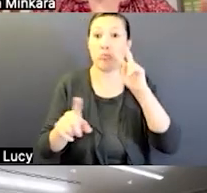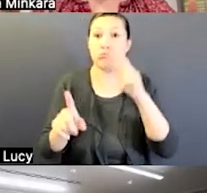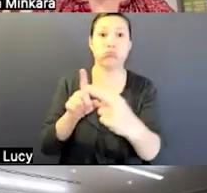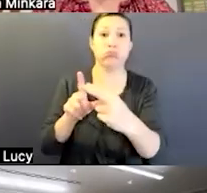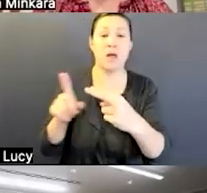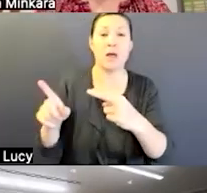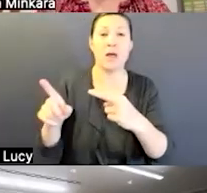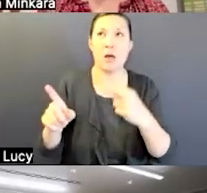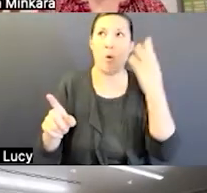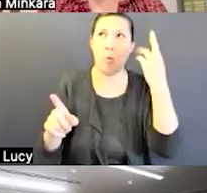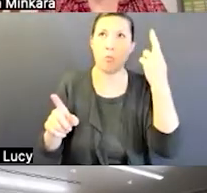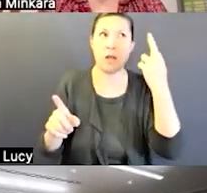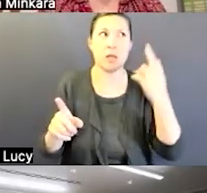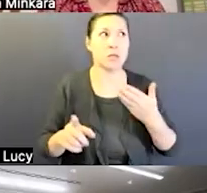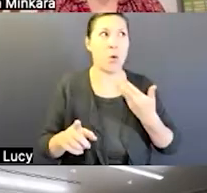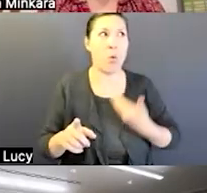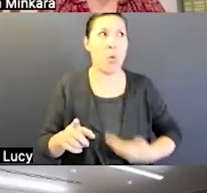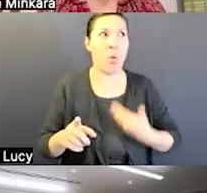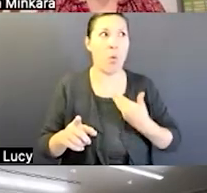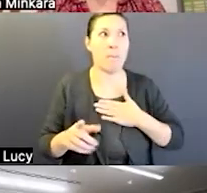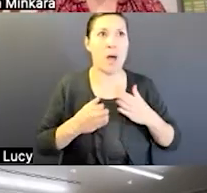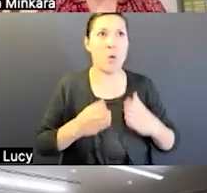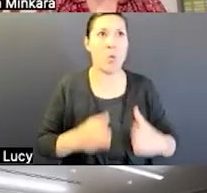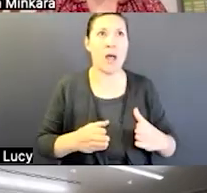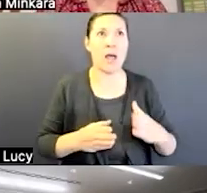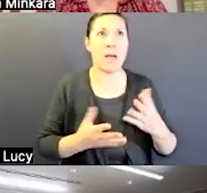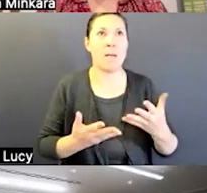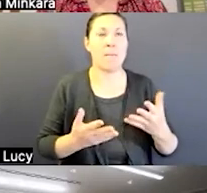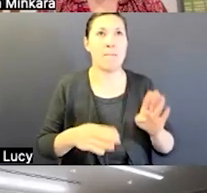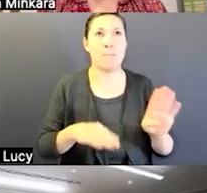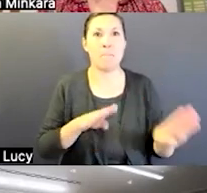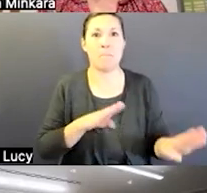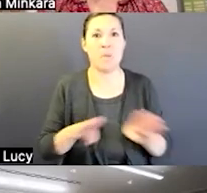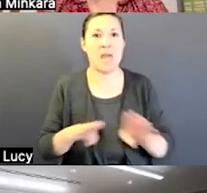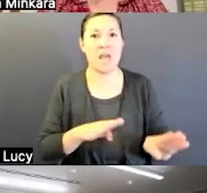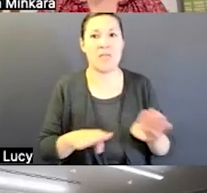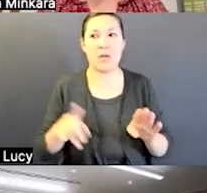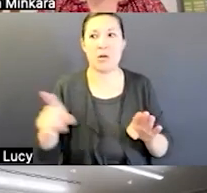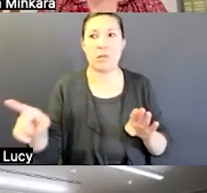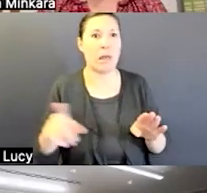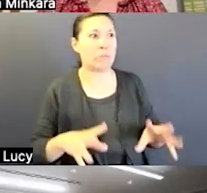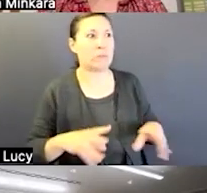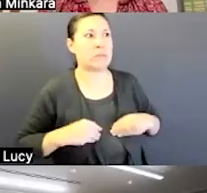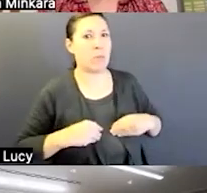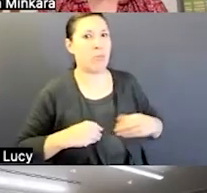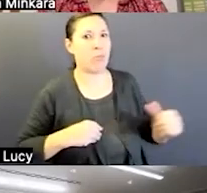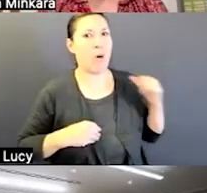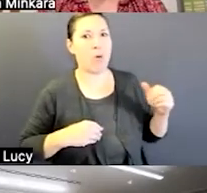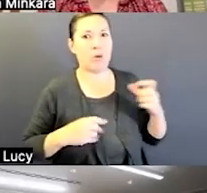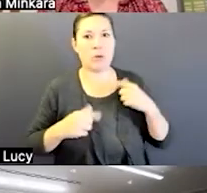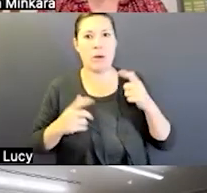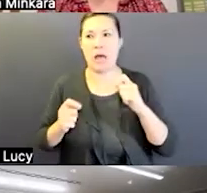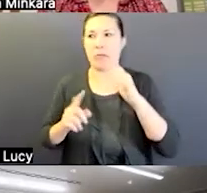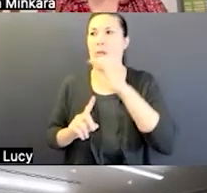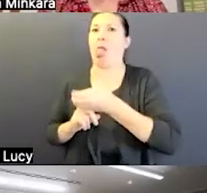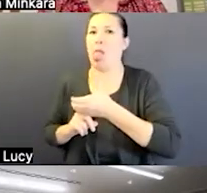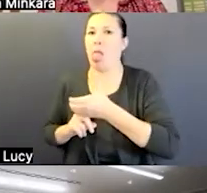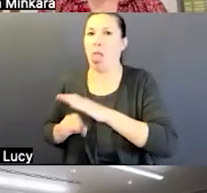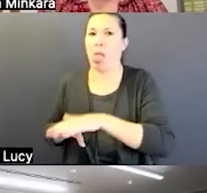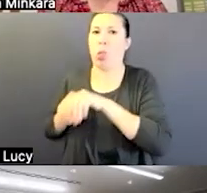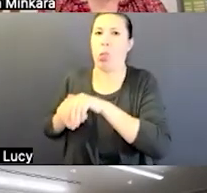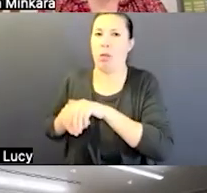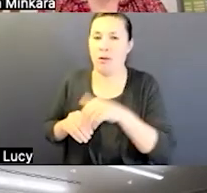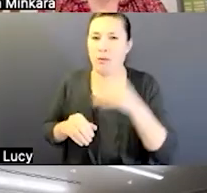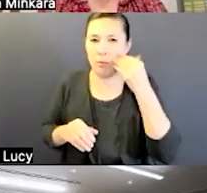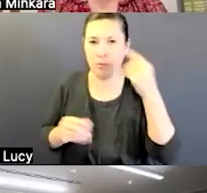and interacting with the world is not acceptable. So I better not. And I spent my whole life doing that. So obviously